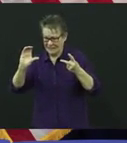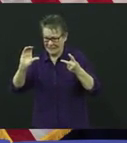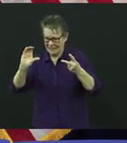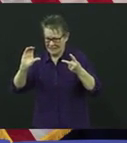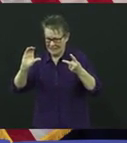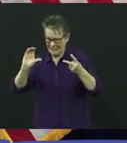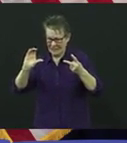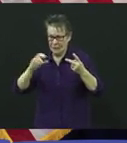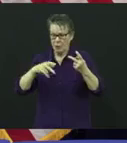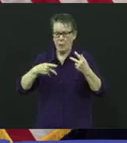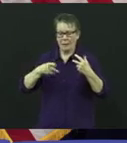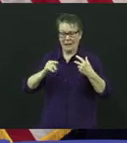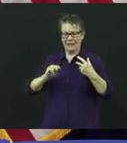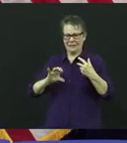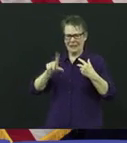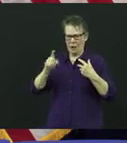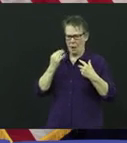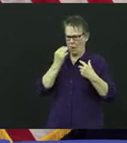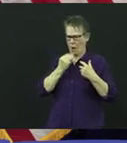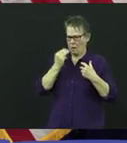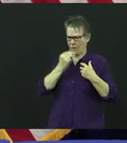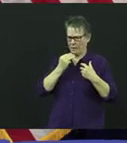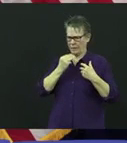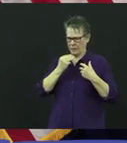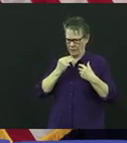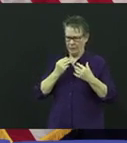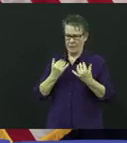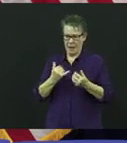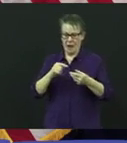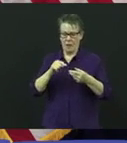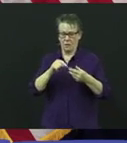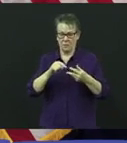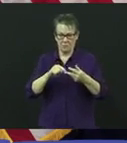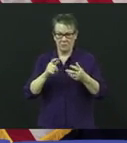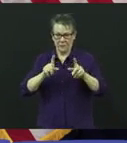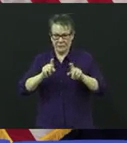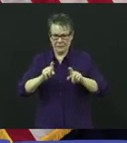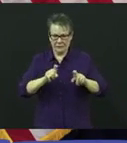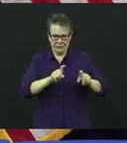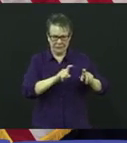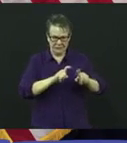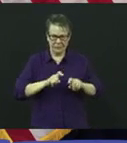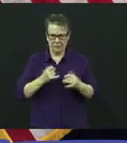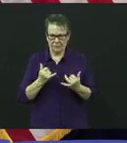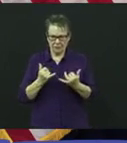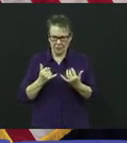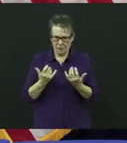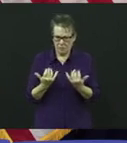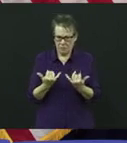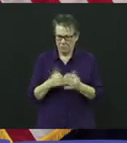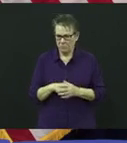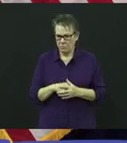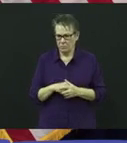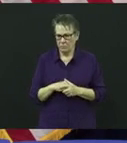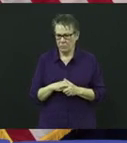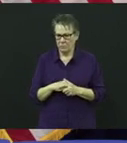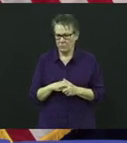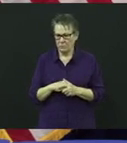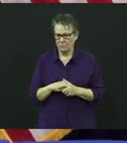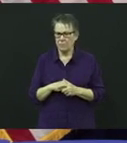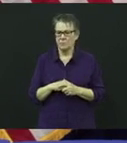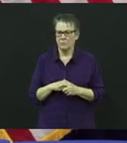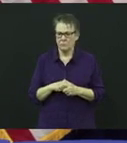the second at PNC Bank Arts Center, which opened yesterday. I would like to note that Passaic County